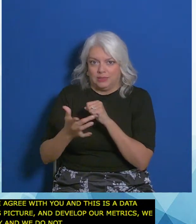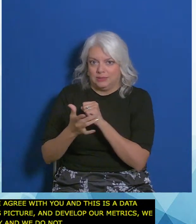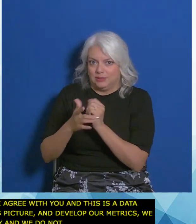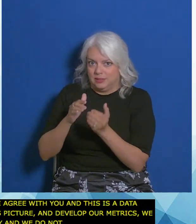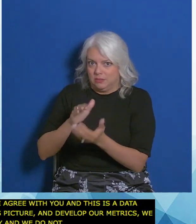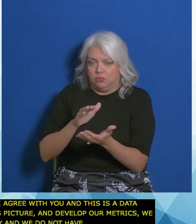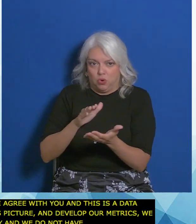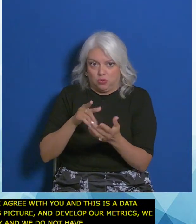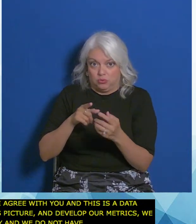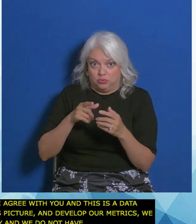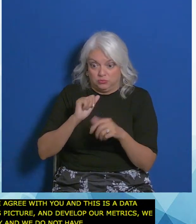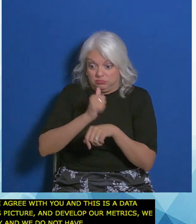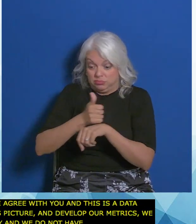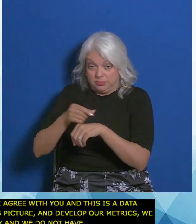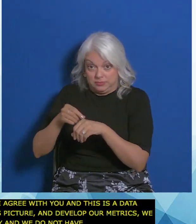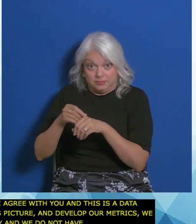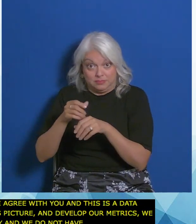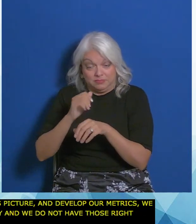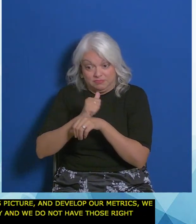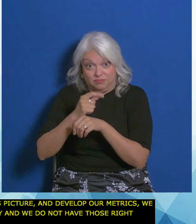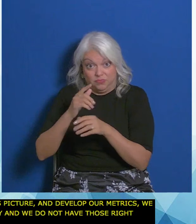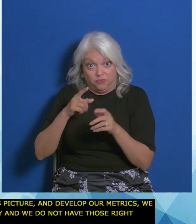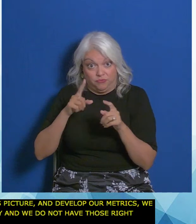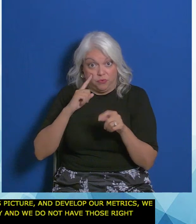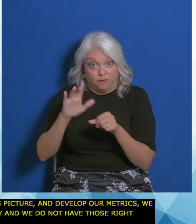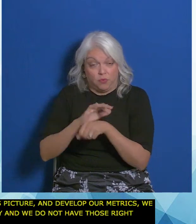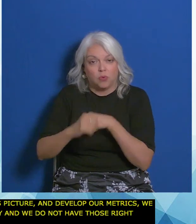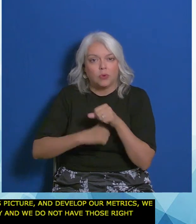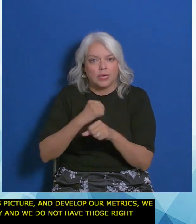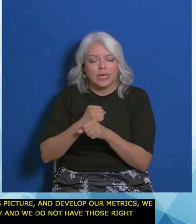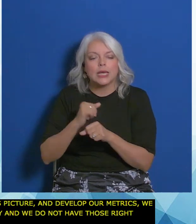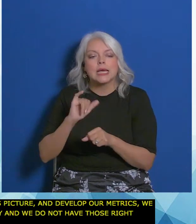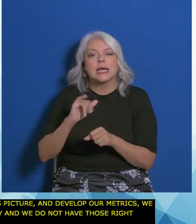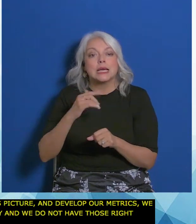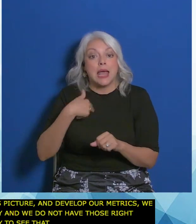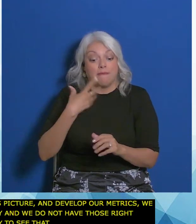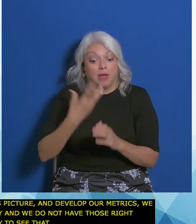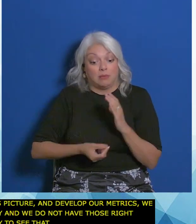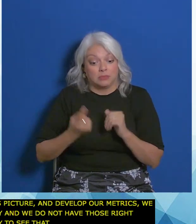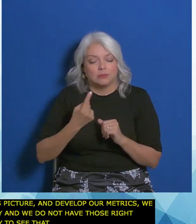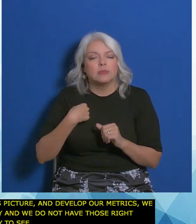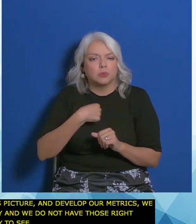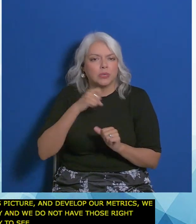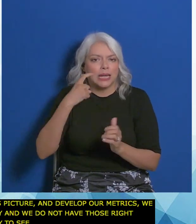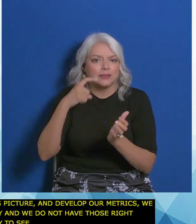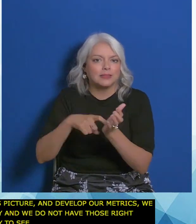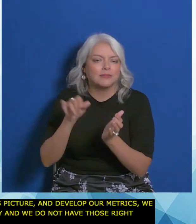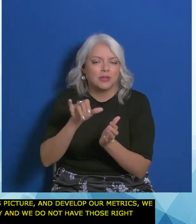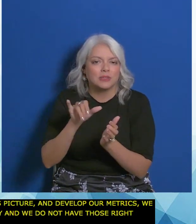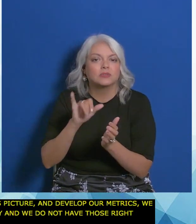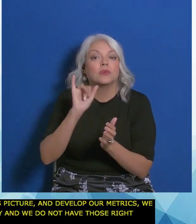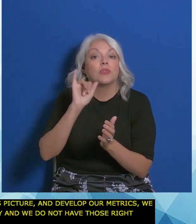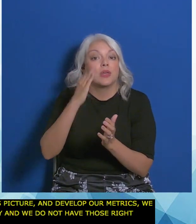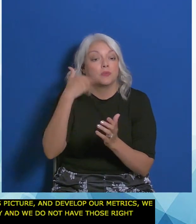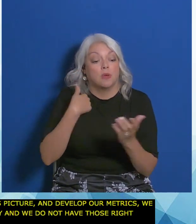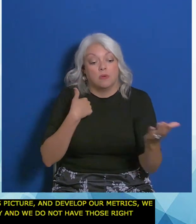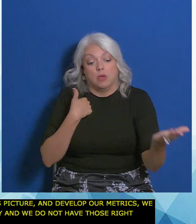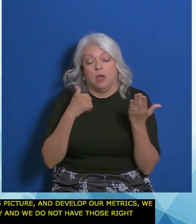year, we should also be able to see that clearly as well. So at that point, when we get AZ merit data